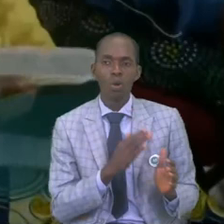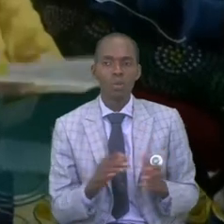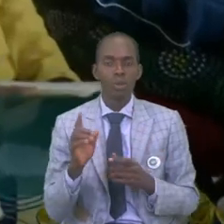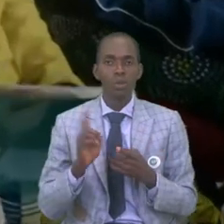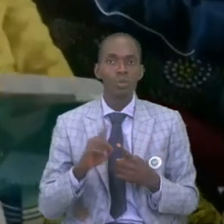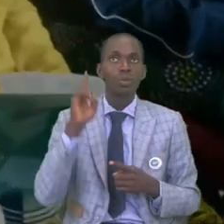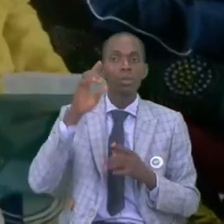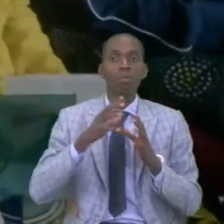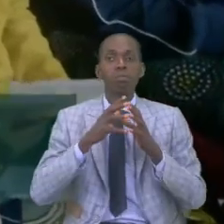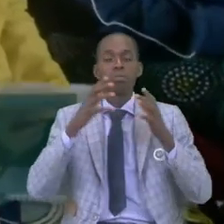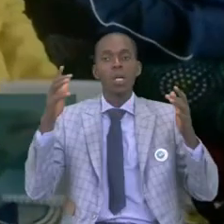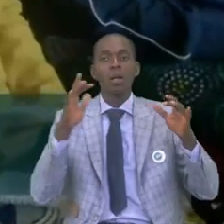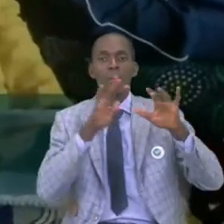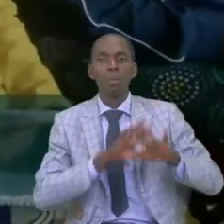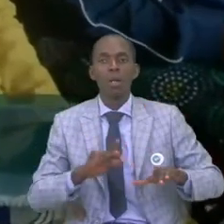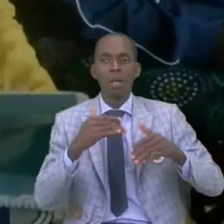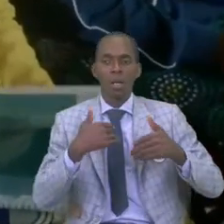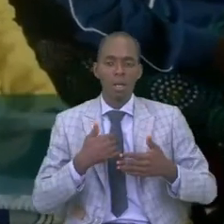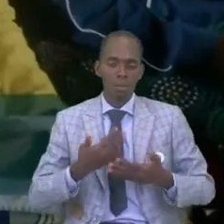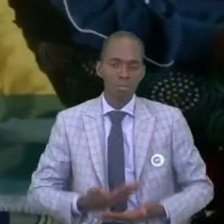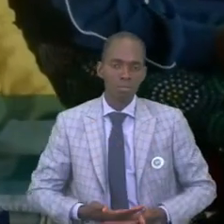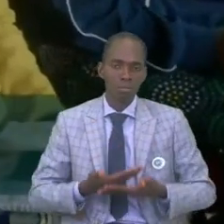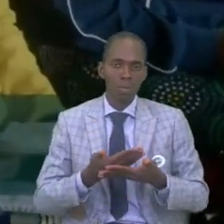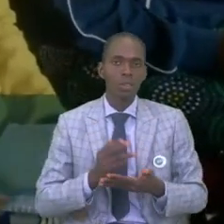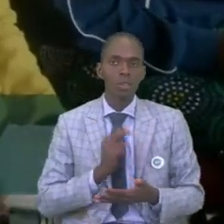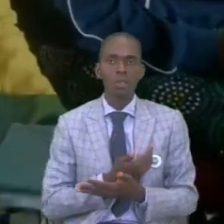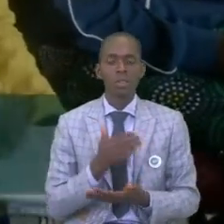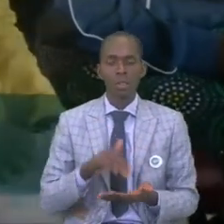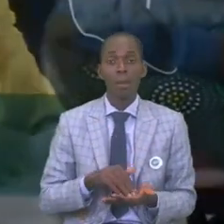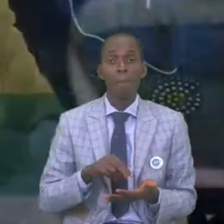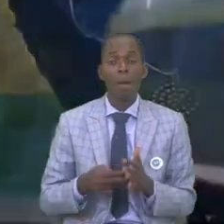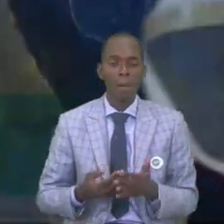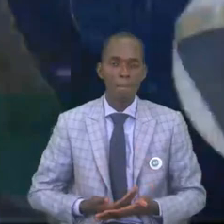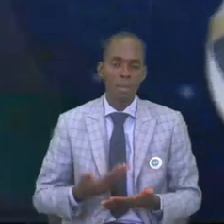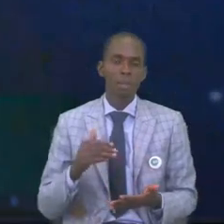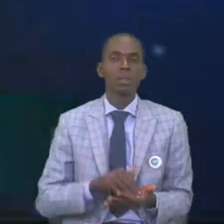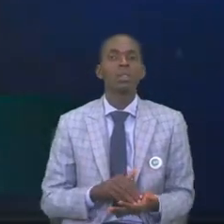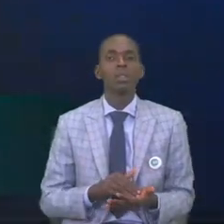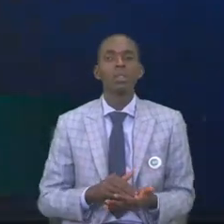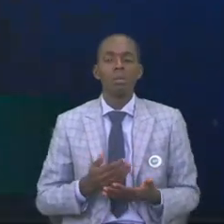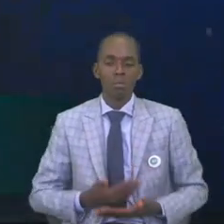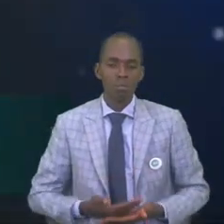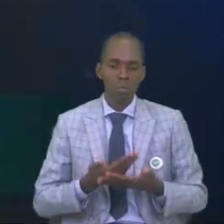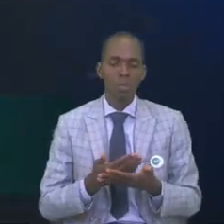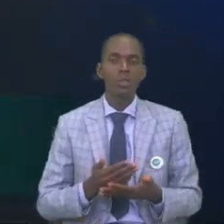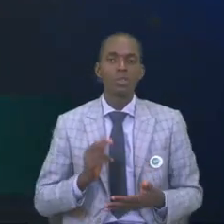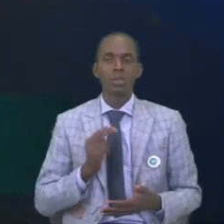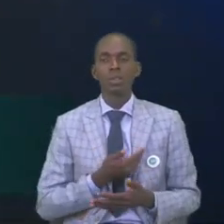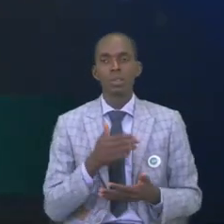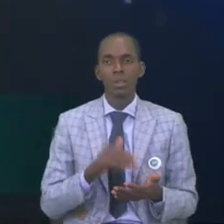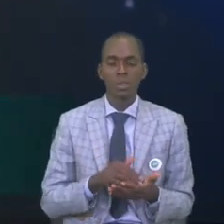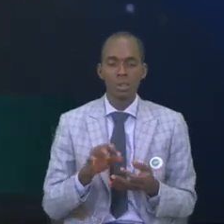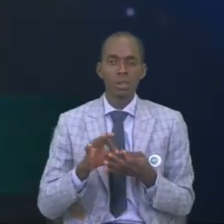mercy has begotten us again, born again, has begotten us again, born again,